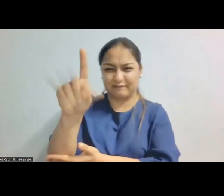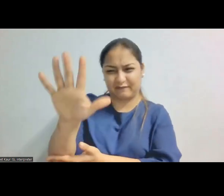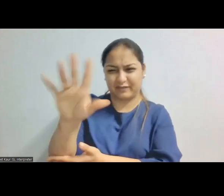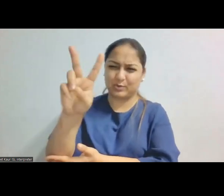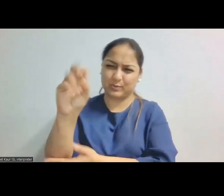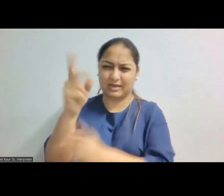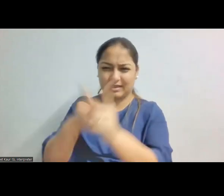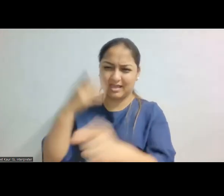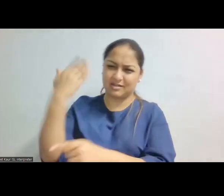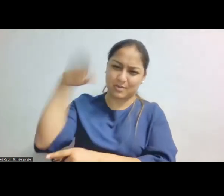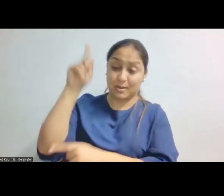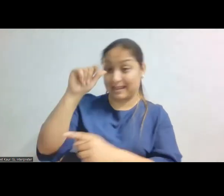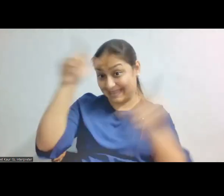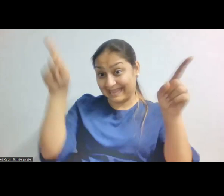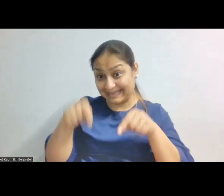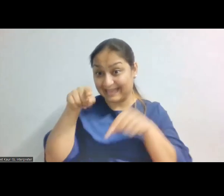least in India,